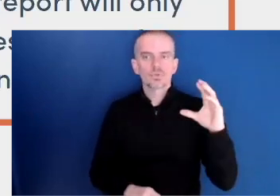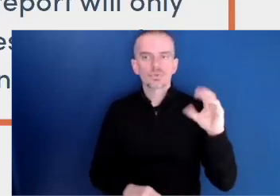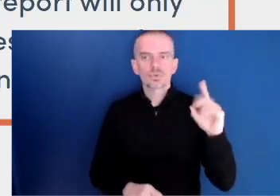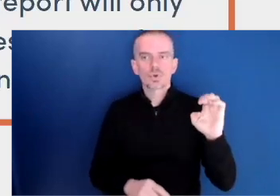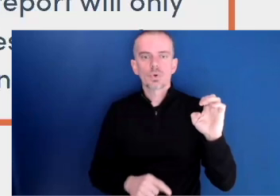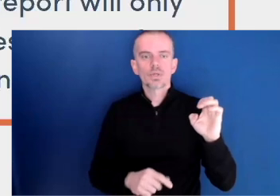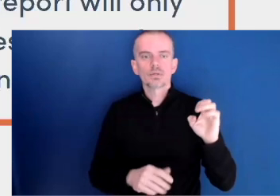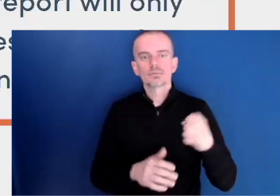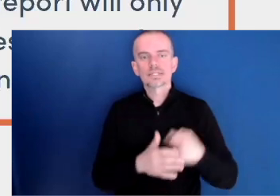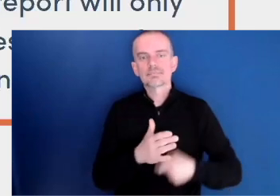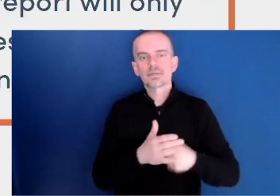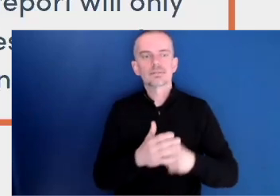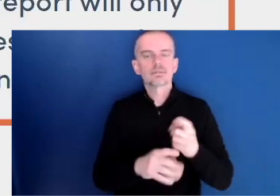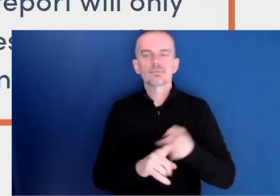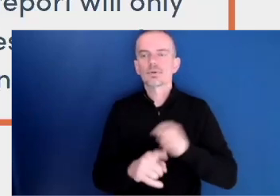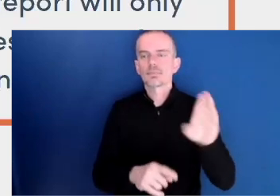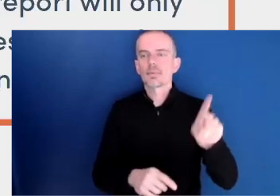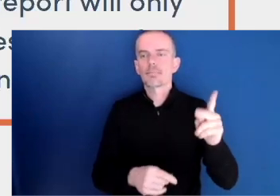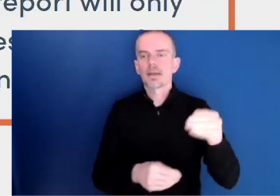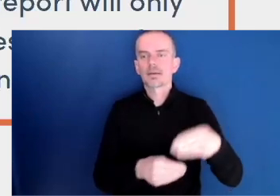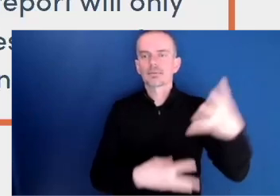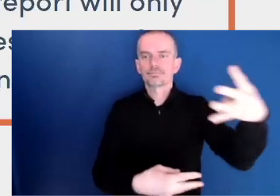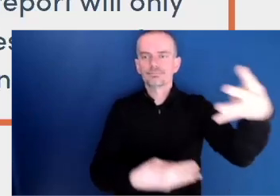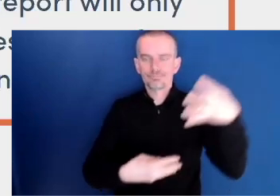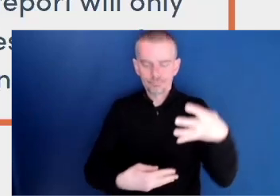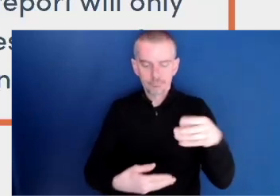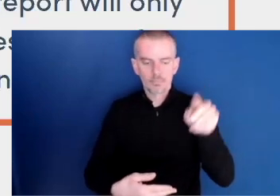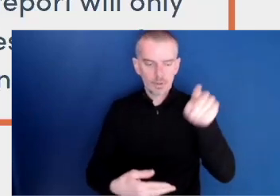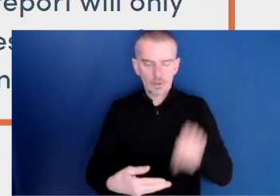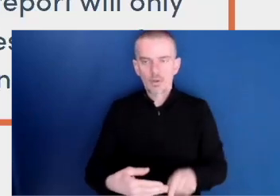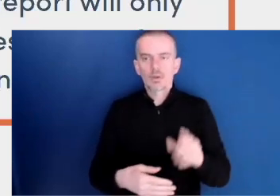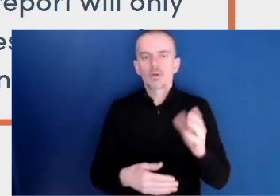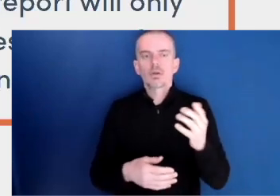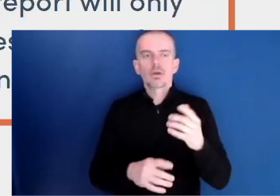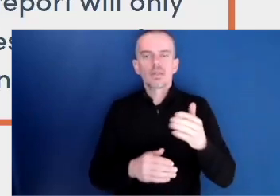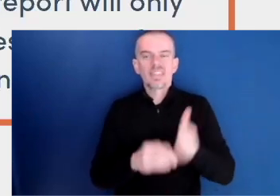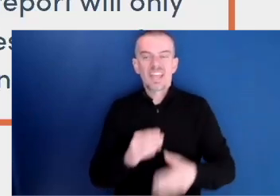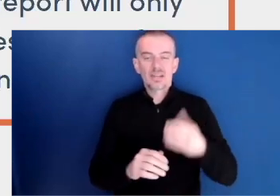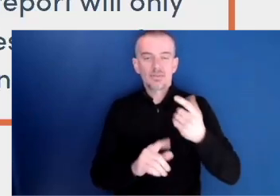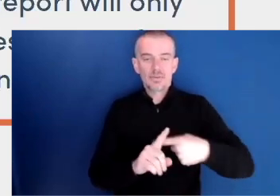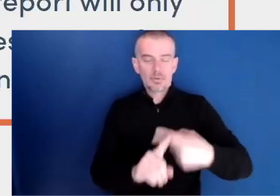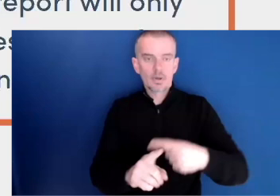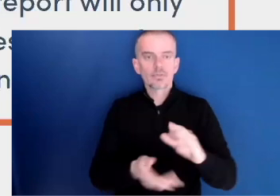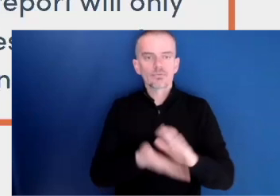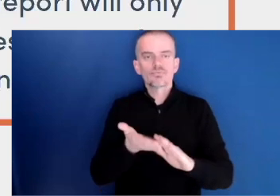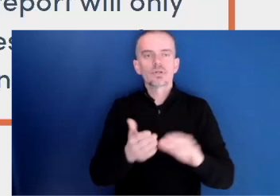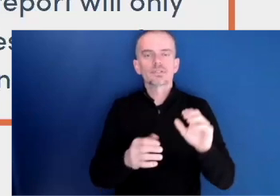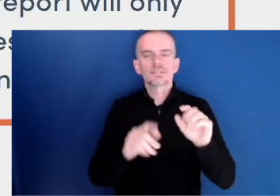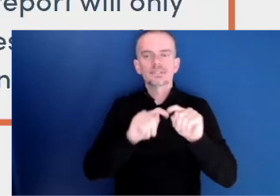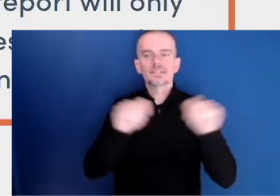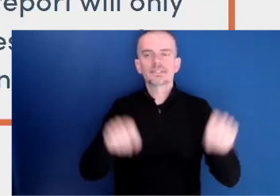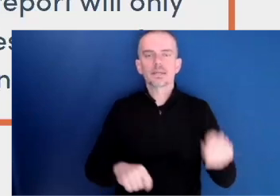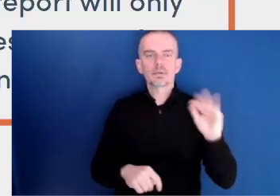let's say. And at the end of every month, you're running a statement of activity by class, right? And so if we can